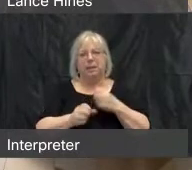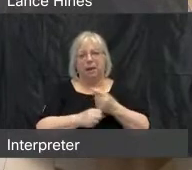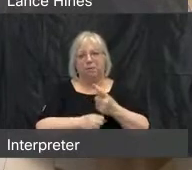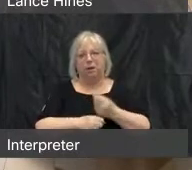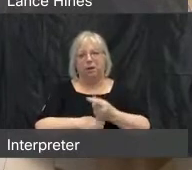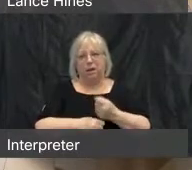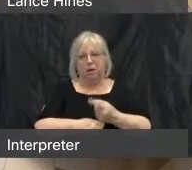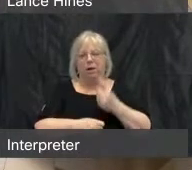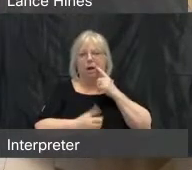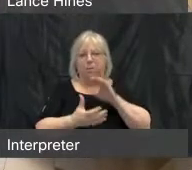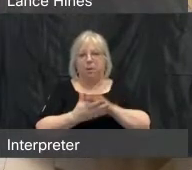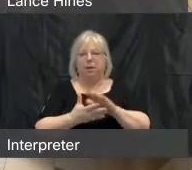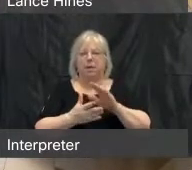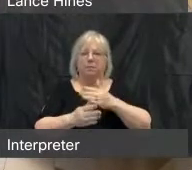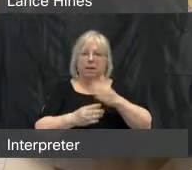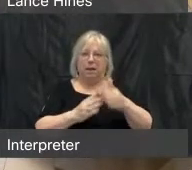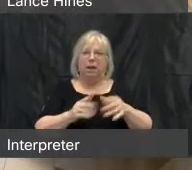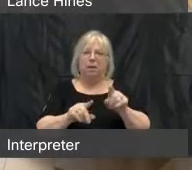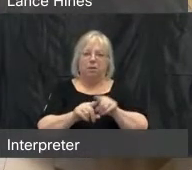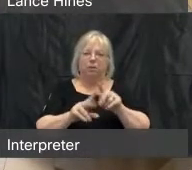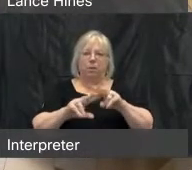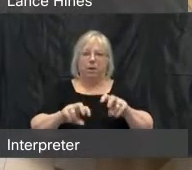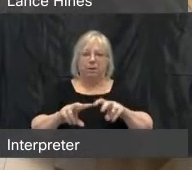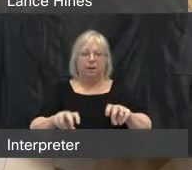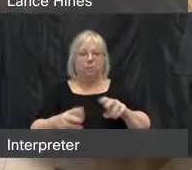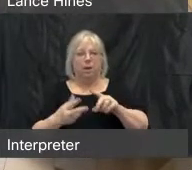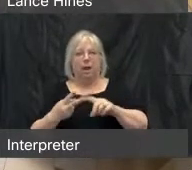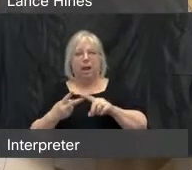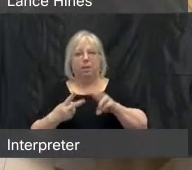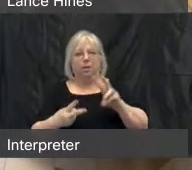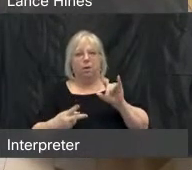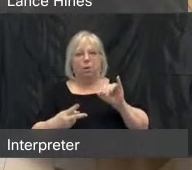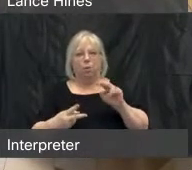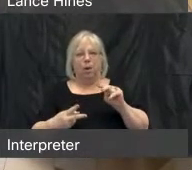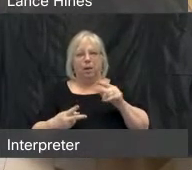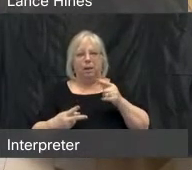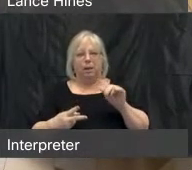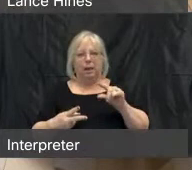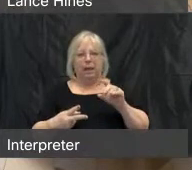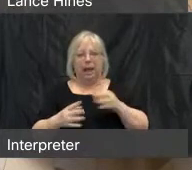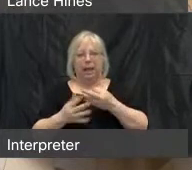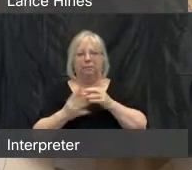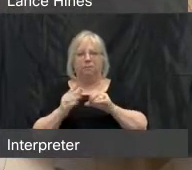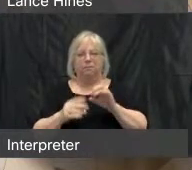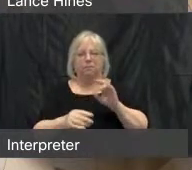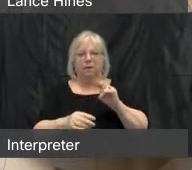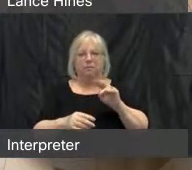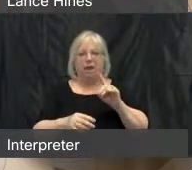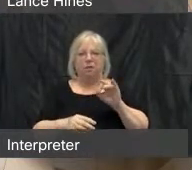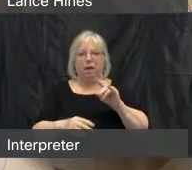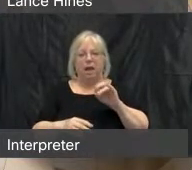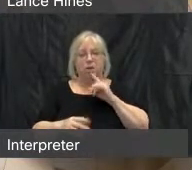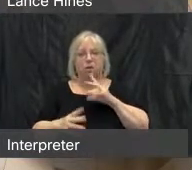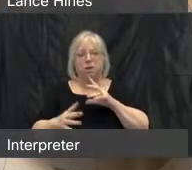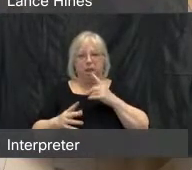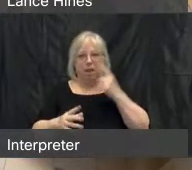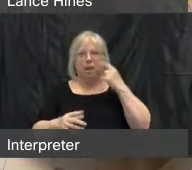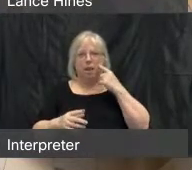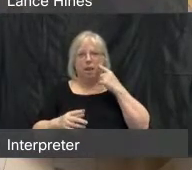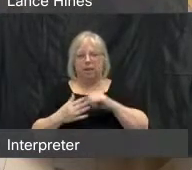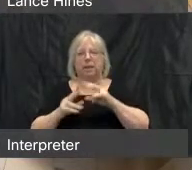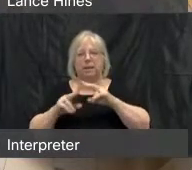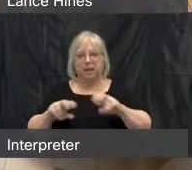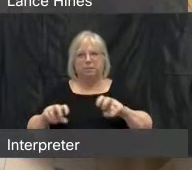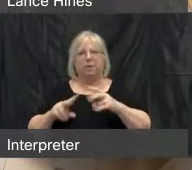a big assessment at the end. And the Wingate Foundation takes evaluations super seriously in its grants as they consider